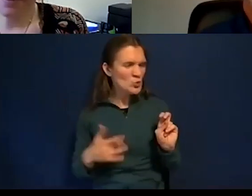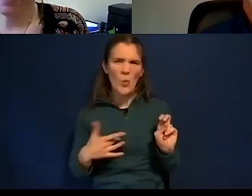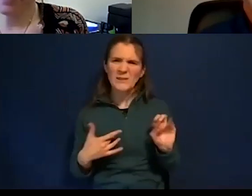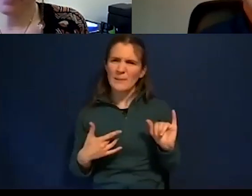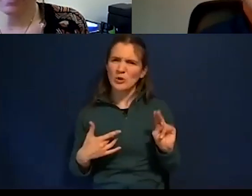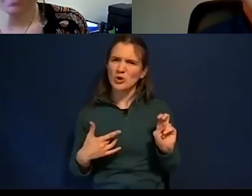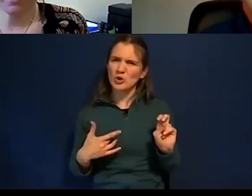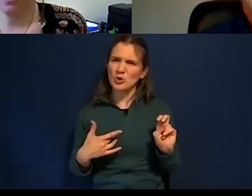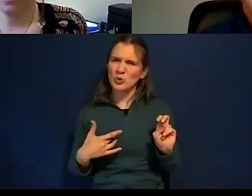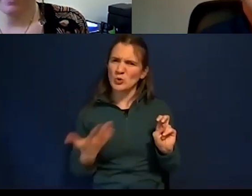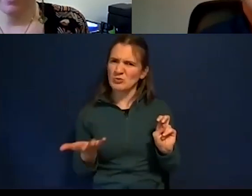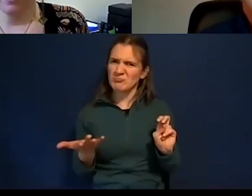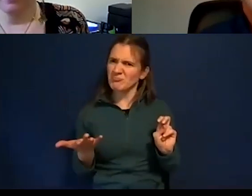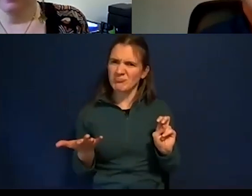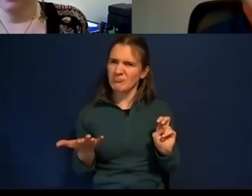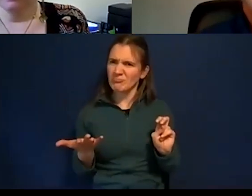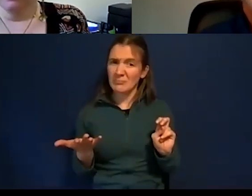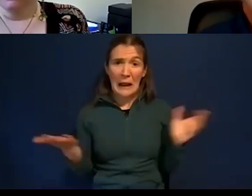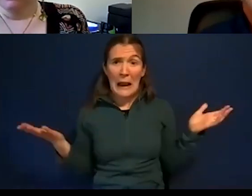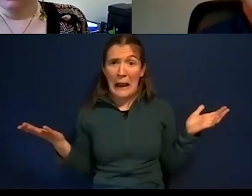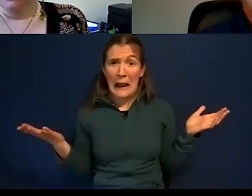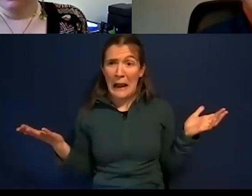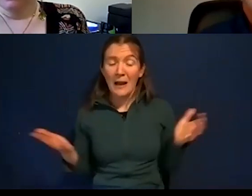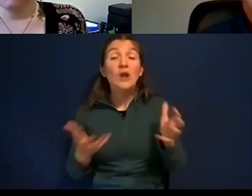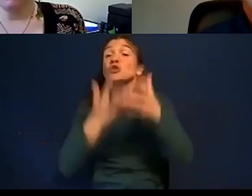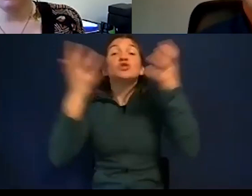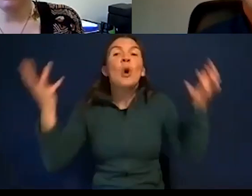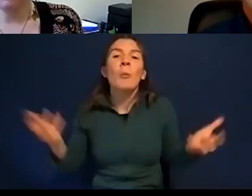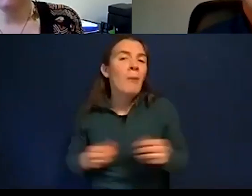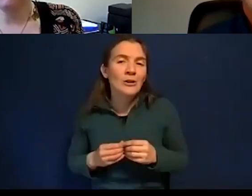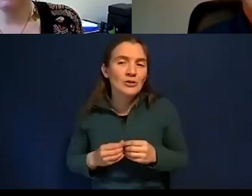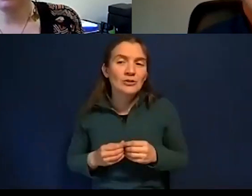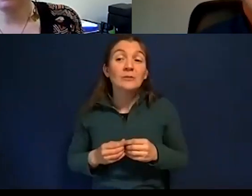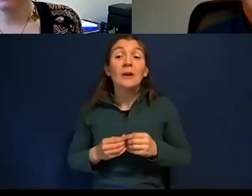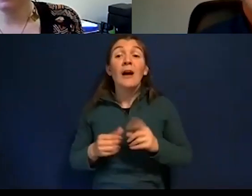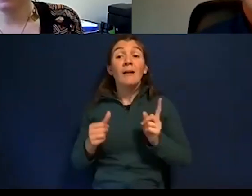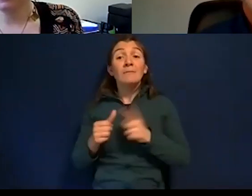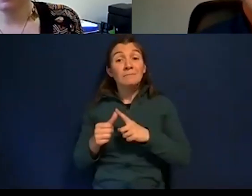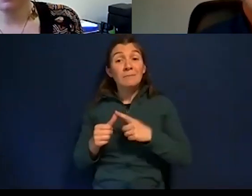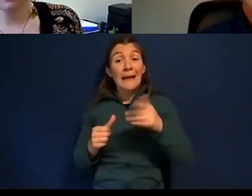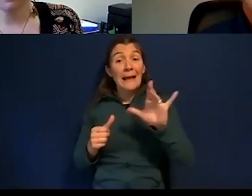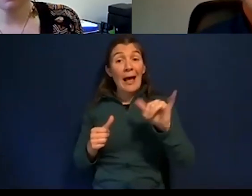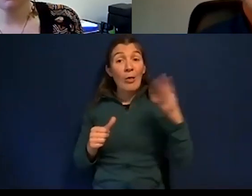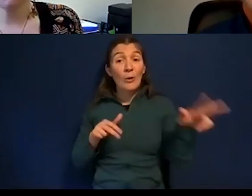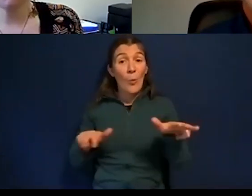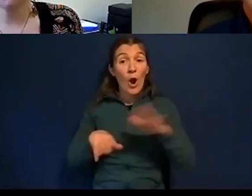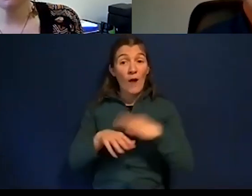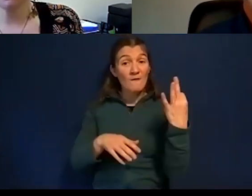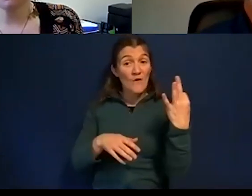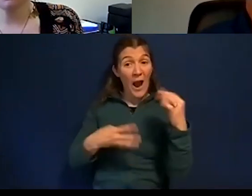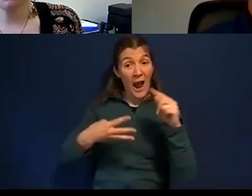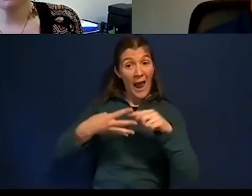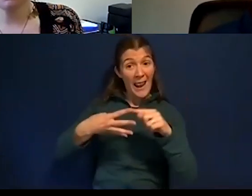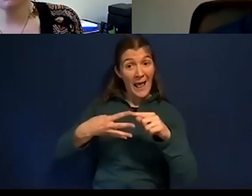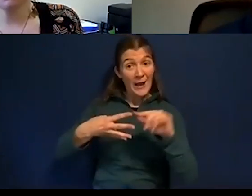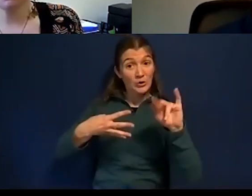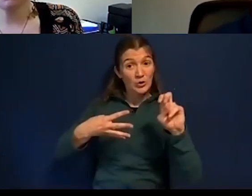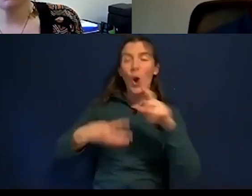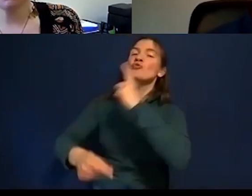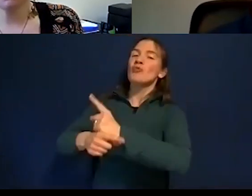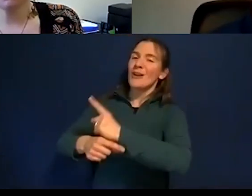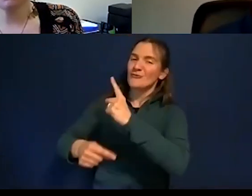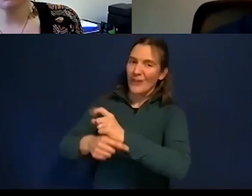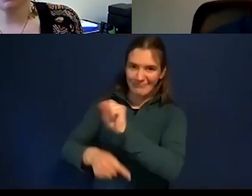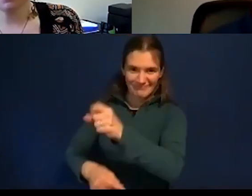June? I'm kind of lost. So much. Starting with another gallery walk. It's just Yes, the gallery